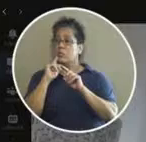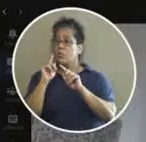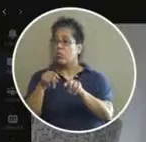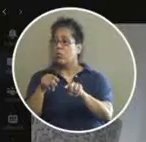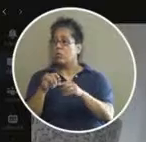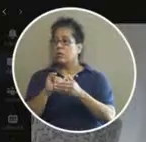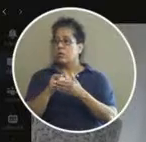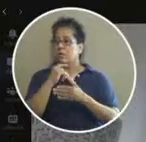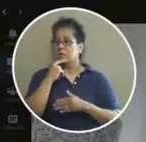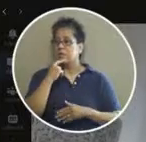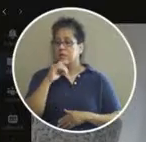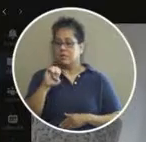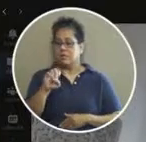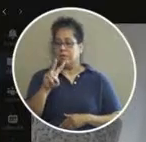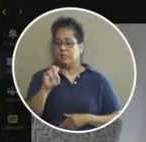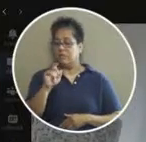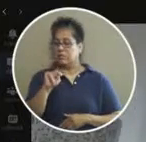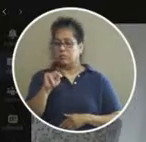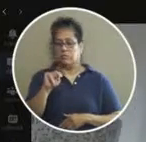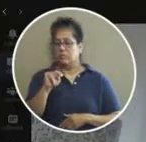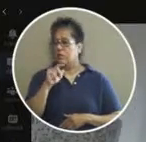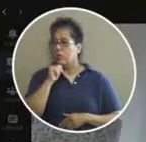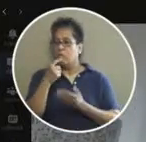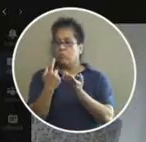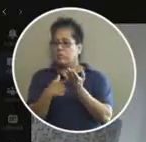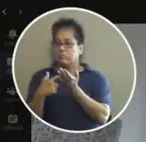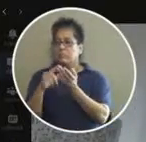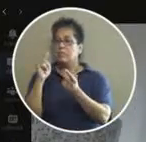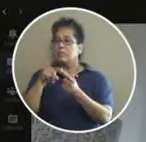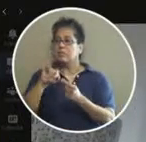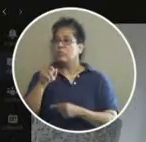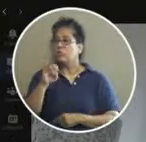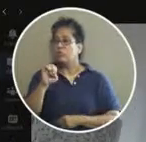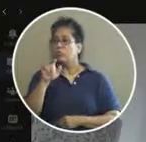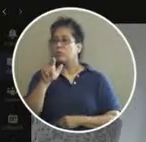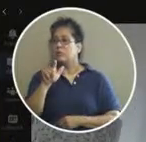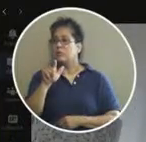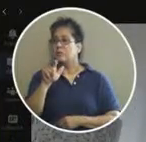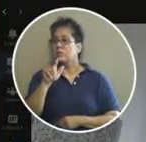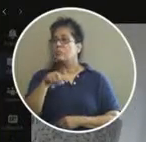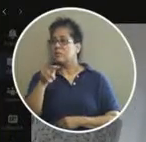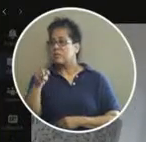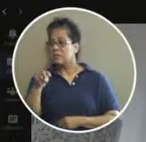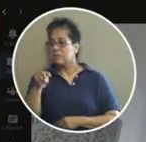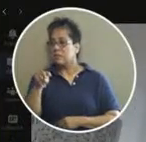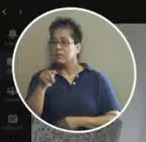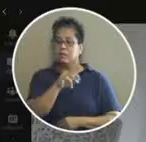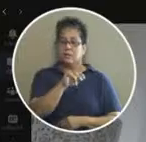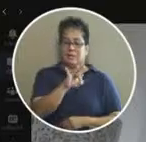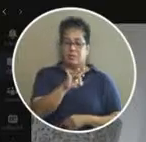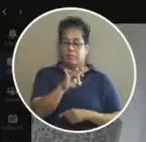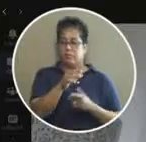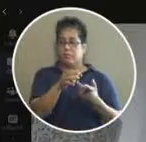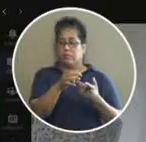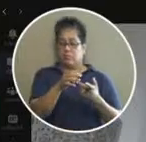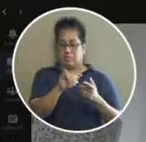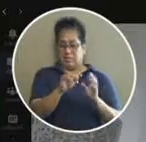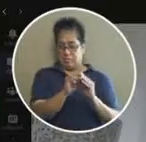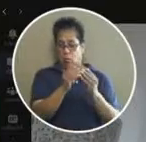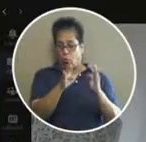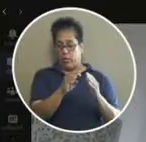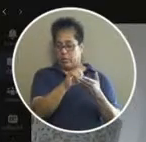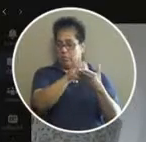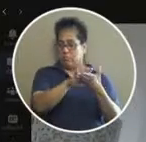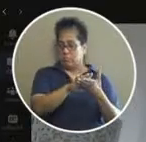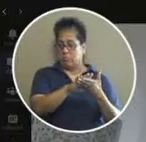stated that evictions will not be heard until June 22nd unless the hearing was previously scheduled prior